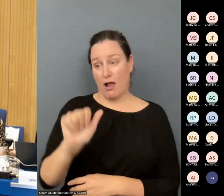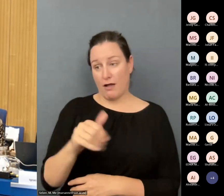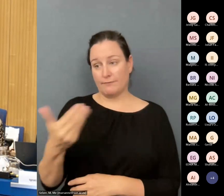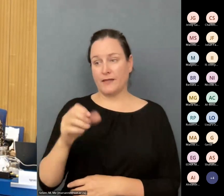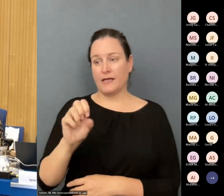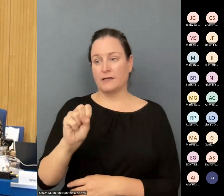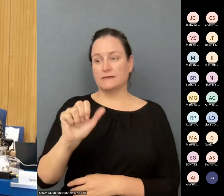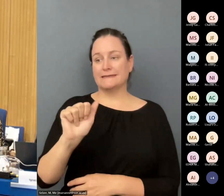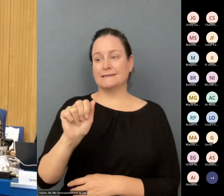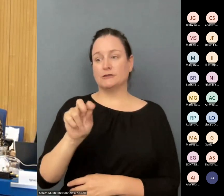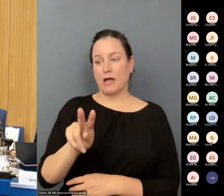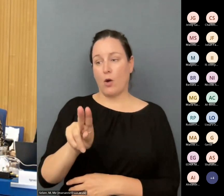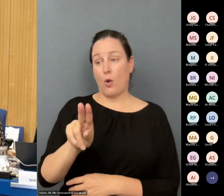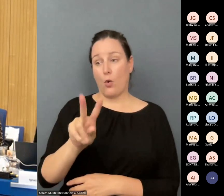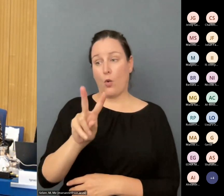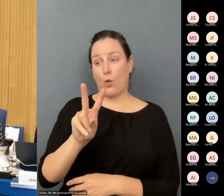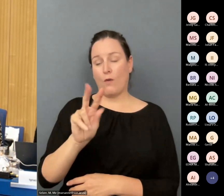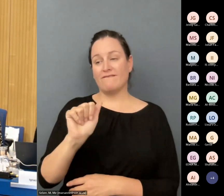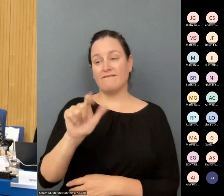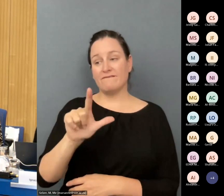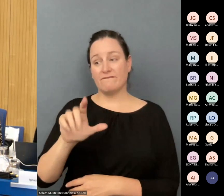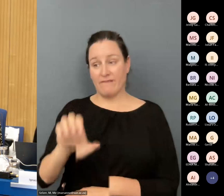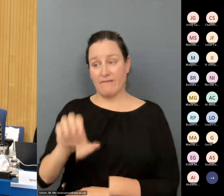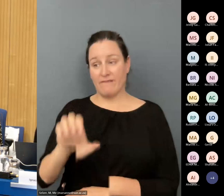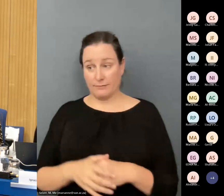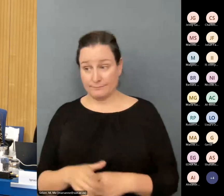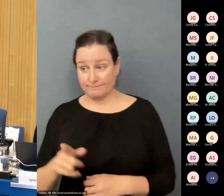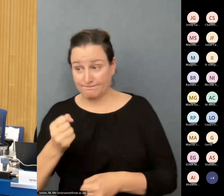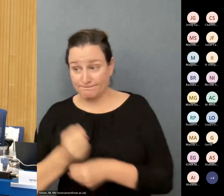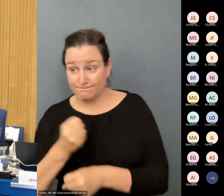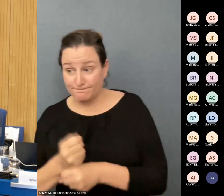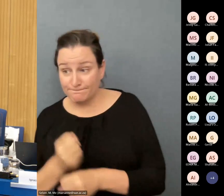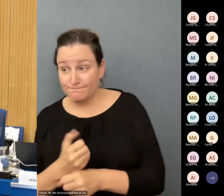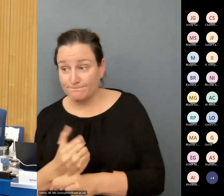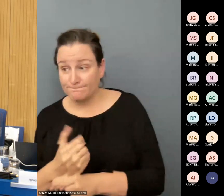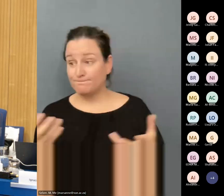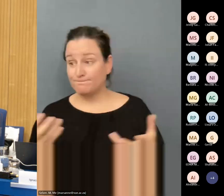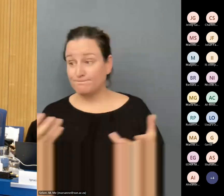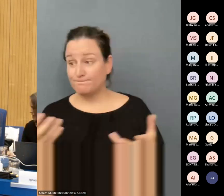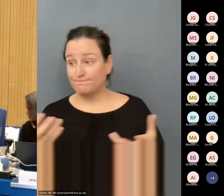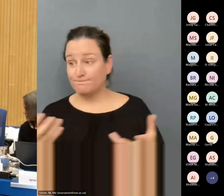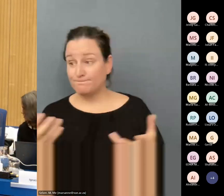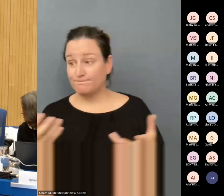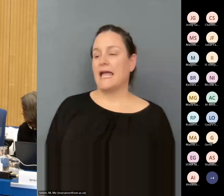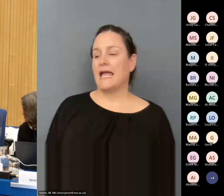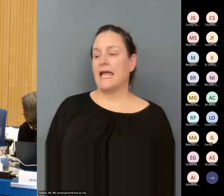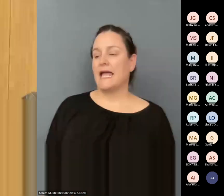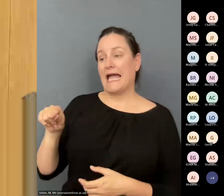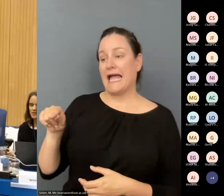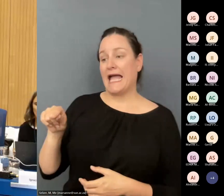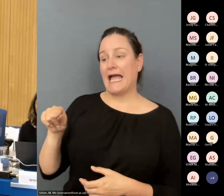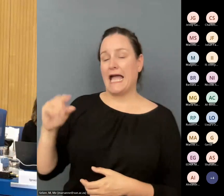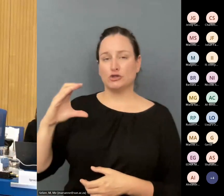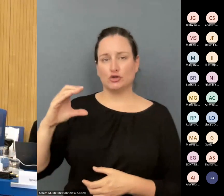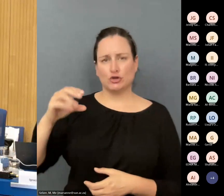is a project manager from Institute de la Sordera. And she comes all the way from Silev.